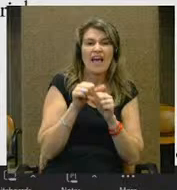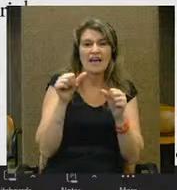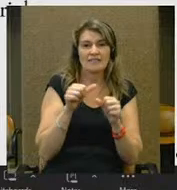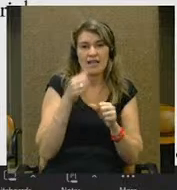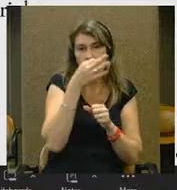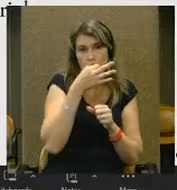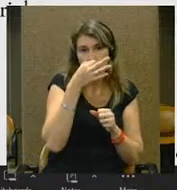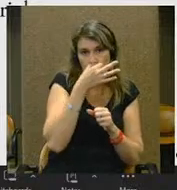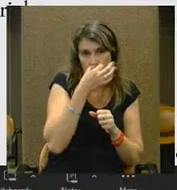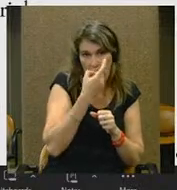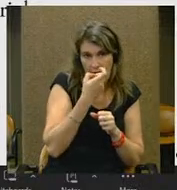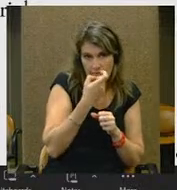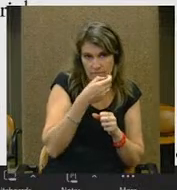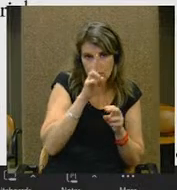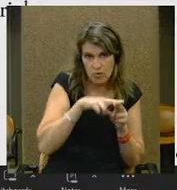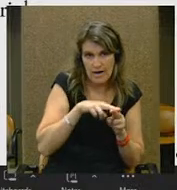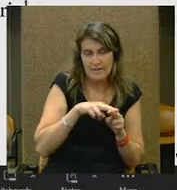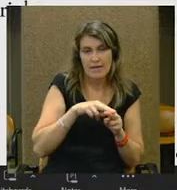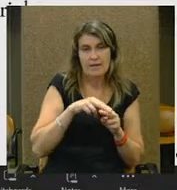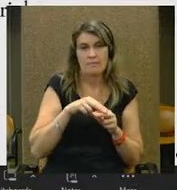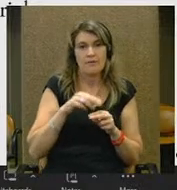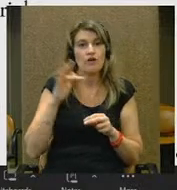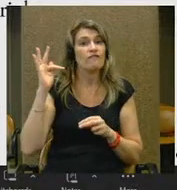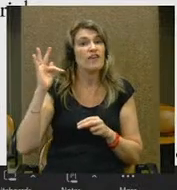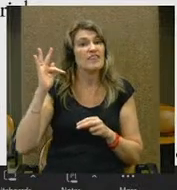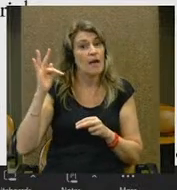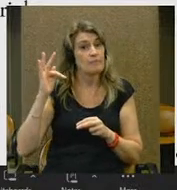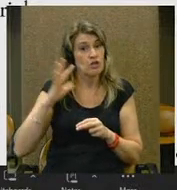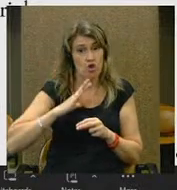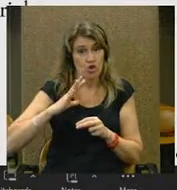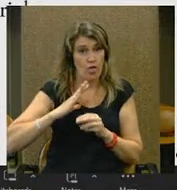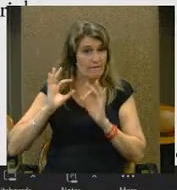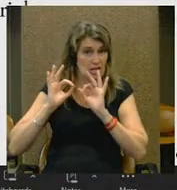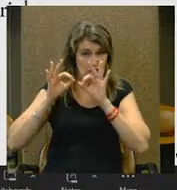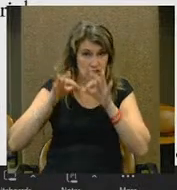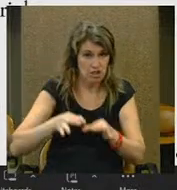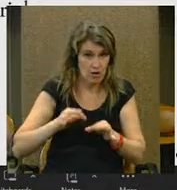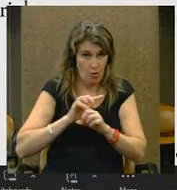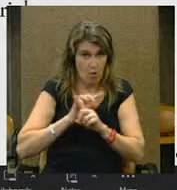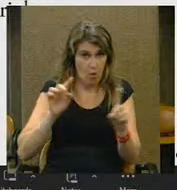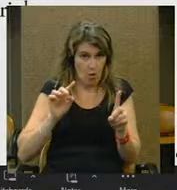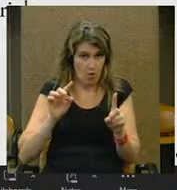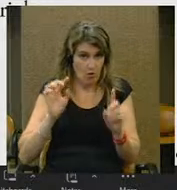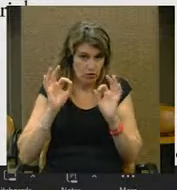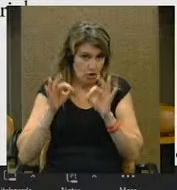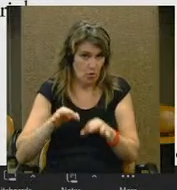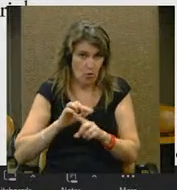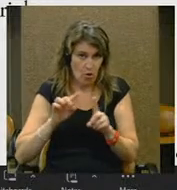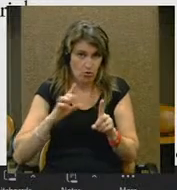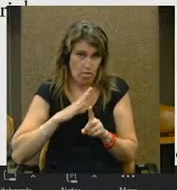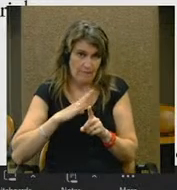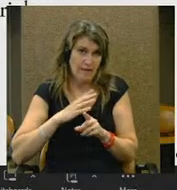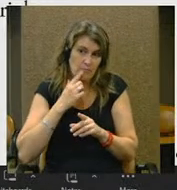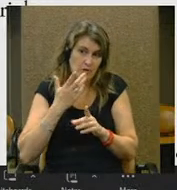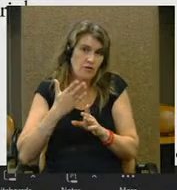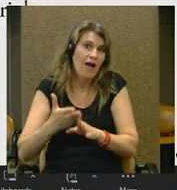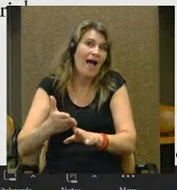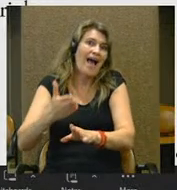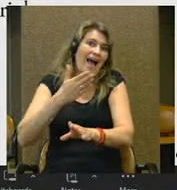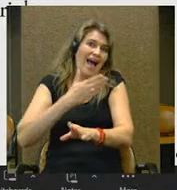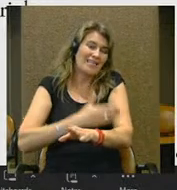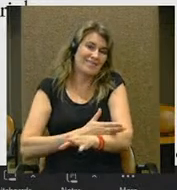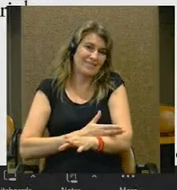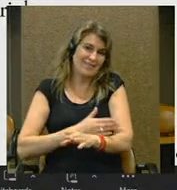has not hit Uruguay yet, I think then now would be the time to begin thinking about these exercises. And as I said, they've been done in a lot of